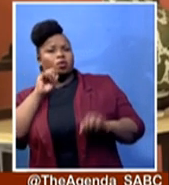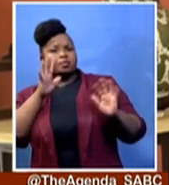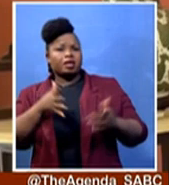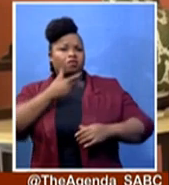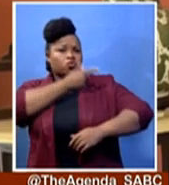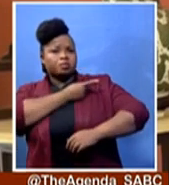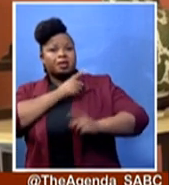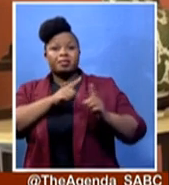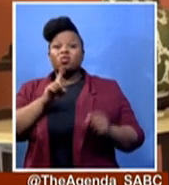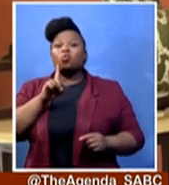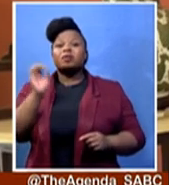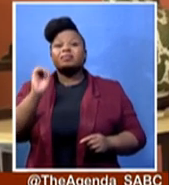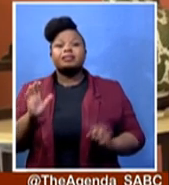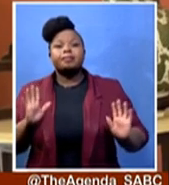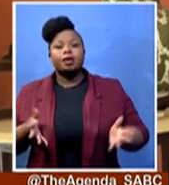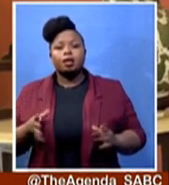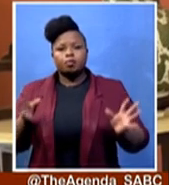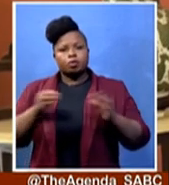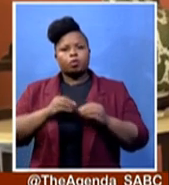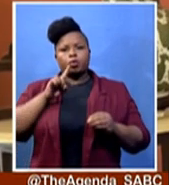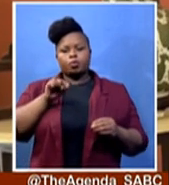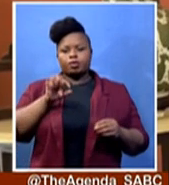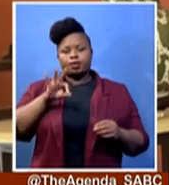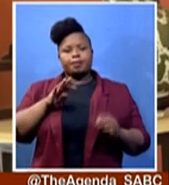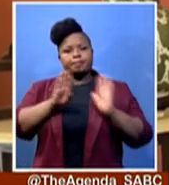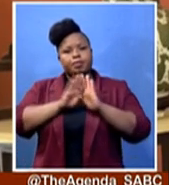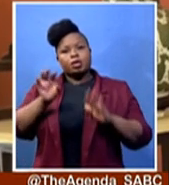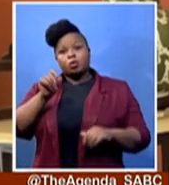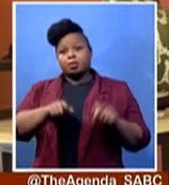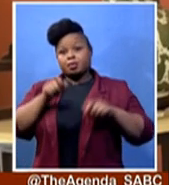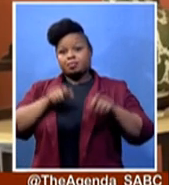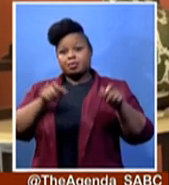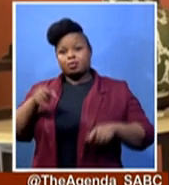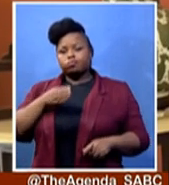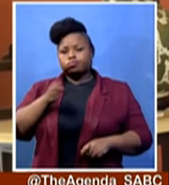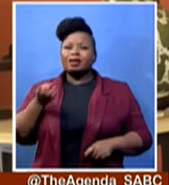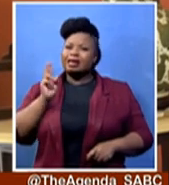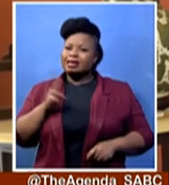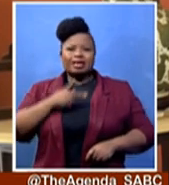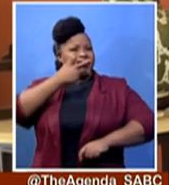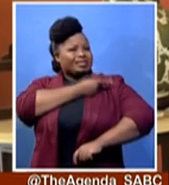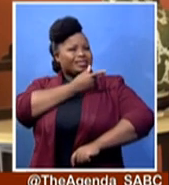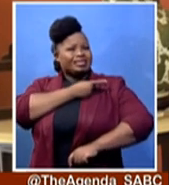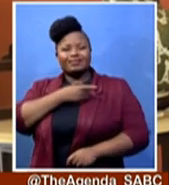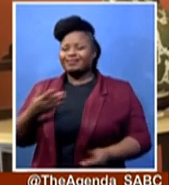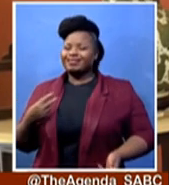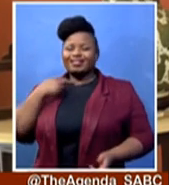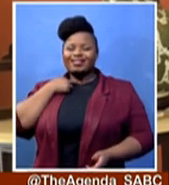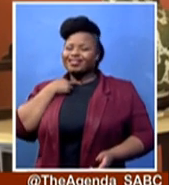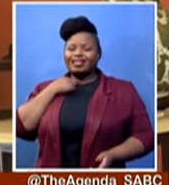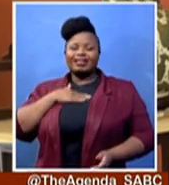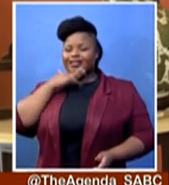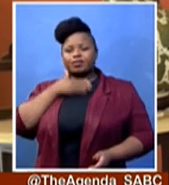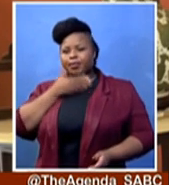billion people. But the fact of the matter is, India's also running out of vaccines. It's the world's largest producer of vaccines, but it doesn't have enough, which is